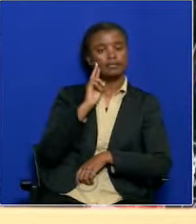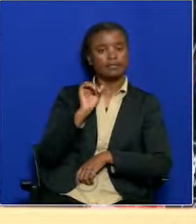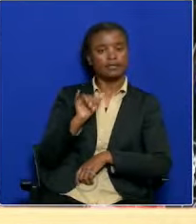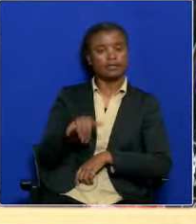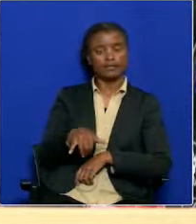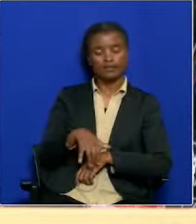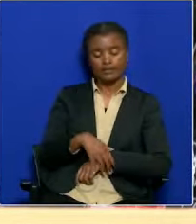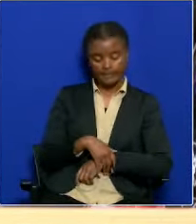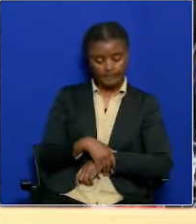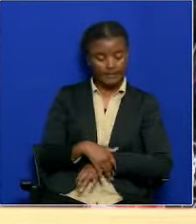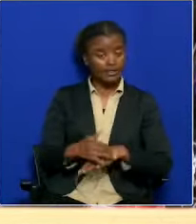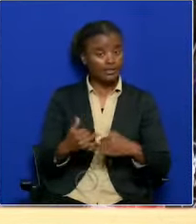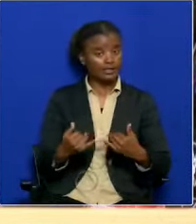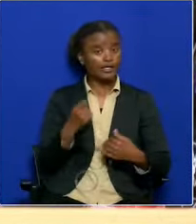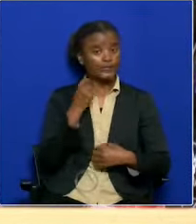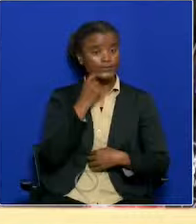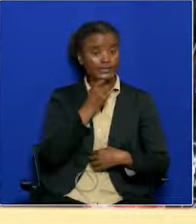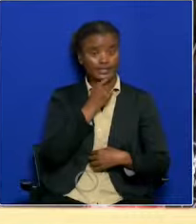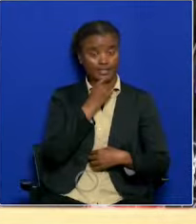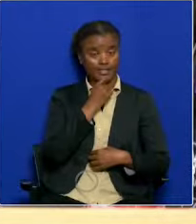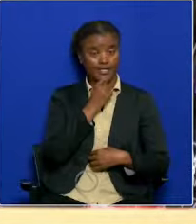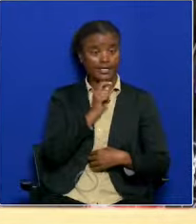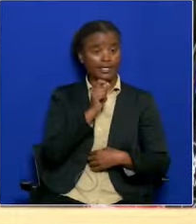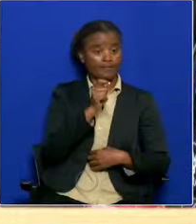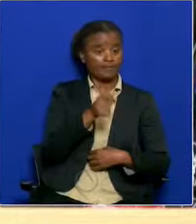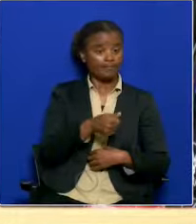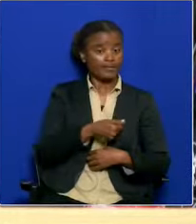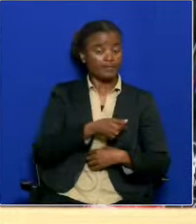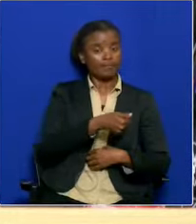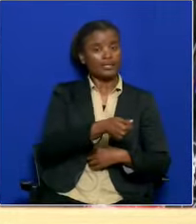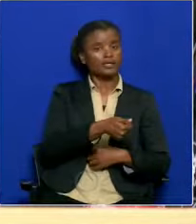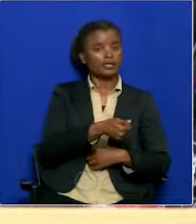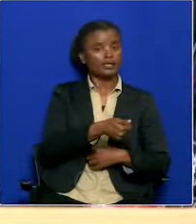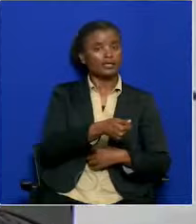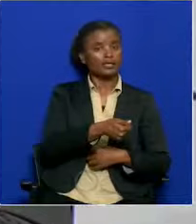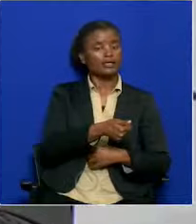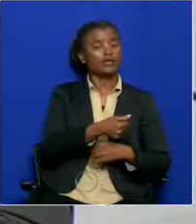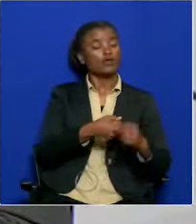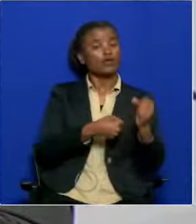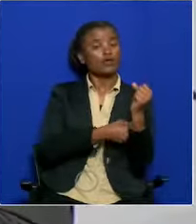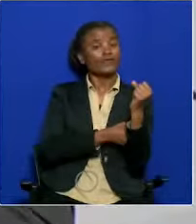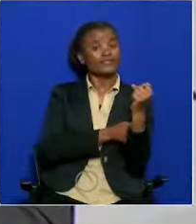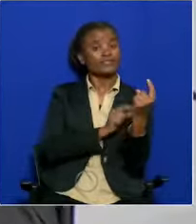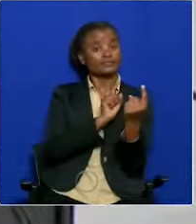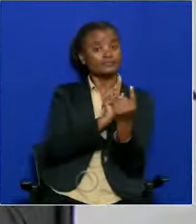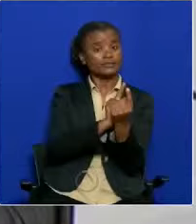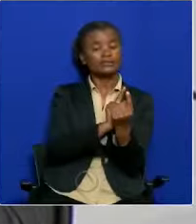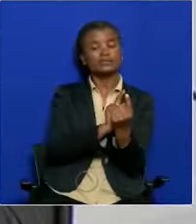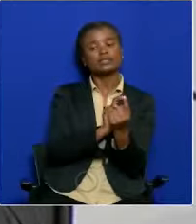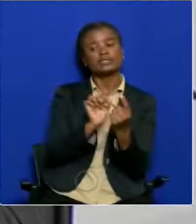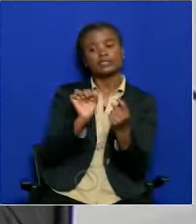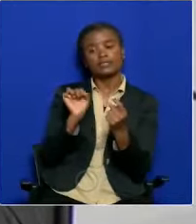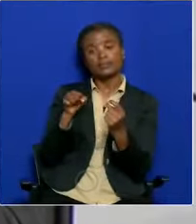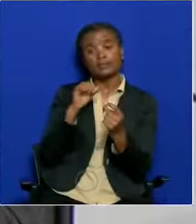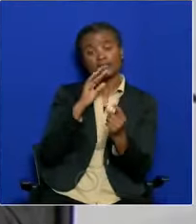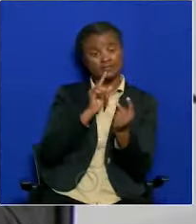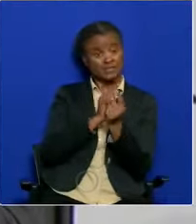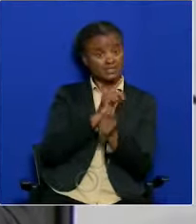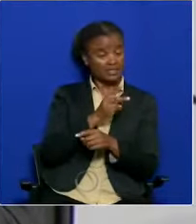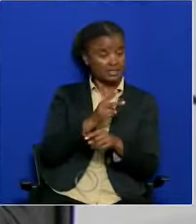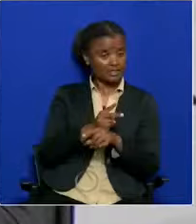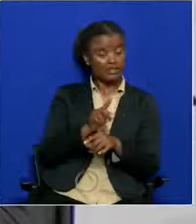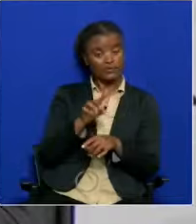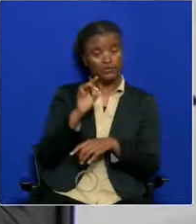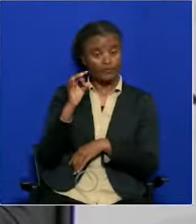repayment was done in person at his offices, so that would be another meeting. Yeah, I forgot that too. Are there other meetings that you're forgetting?